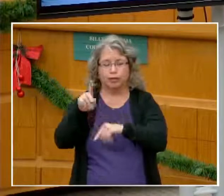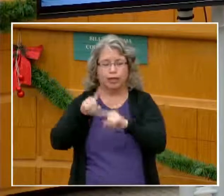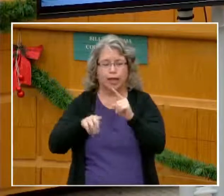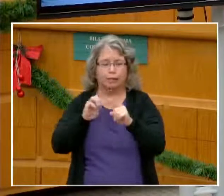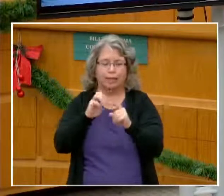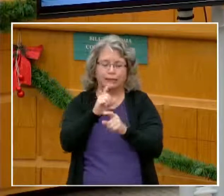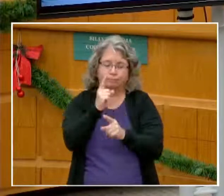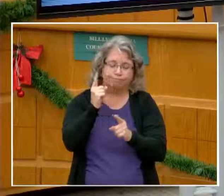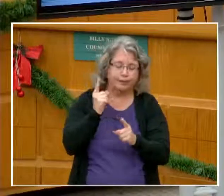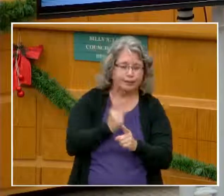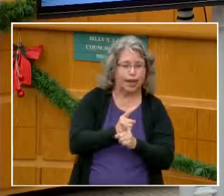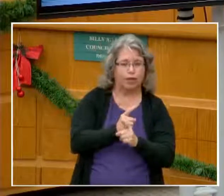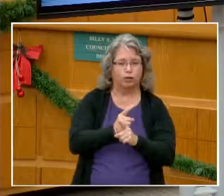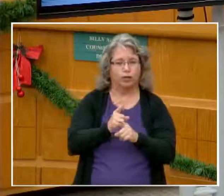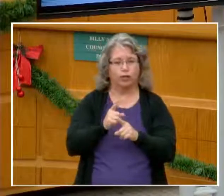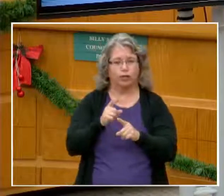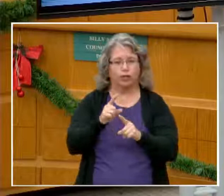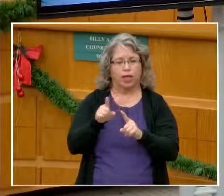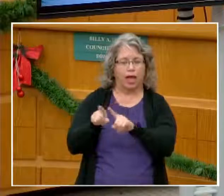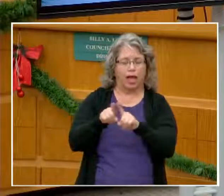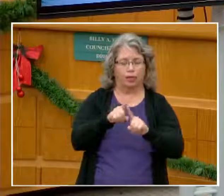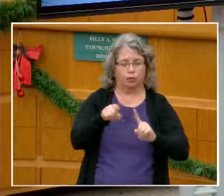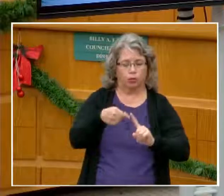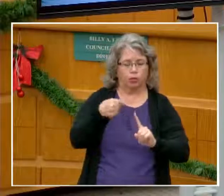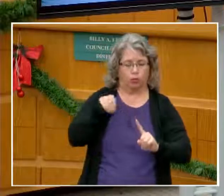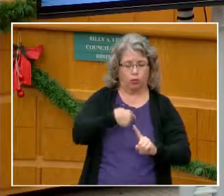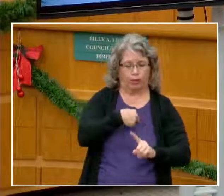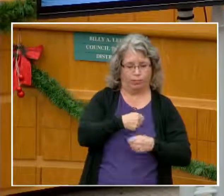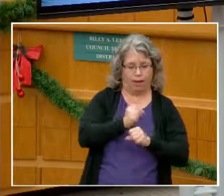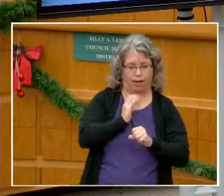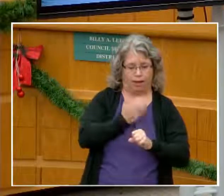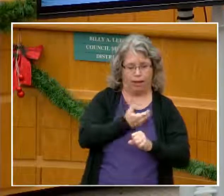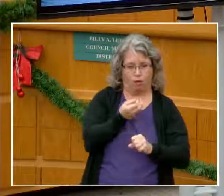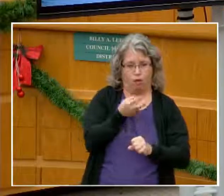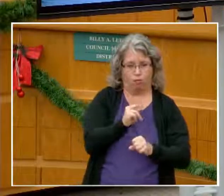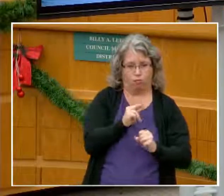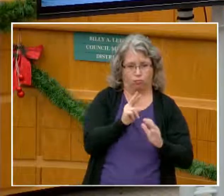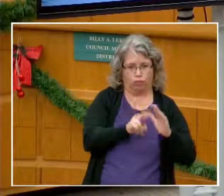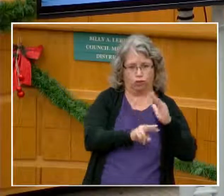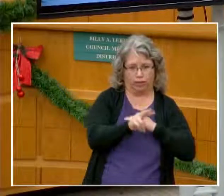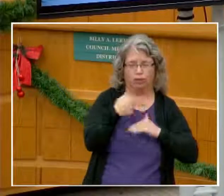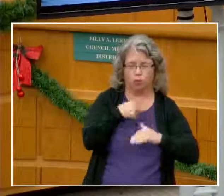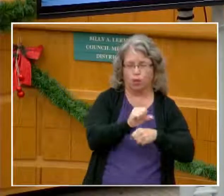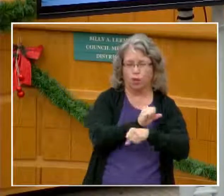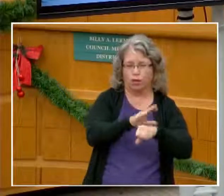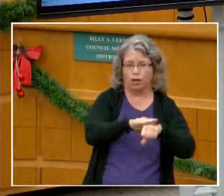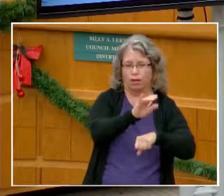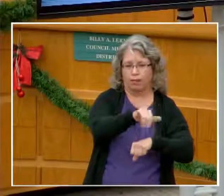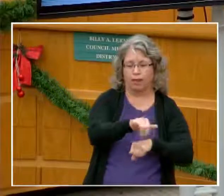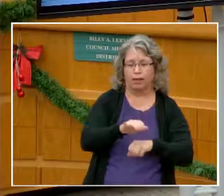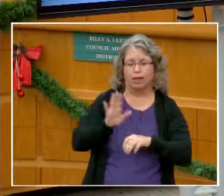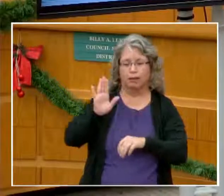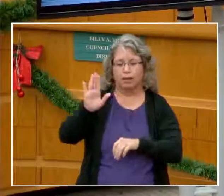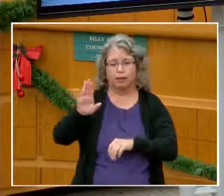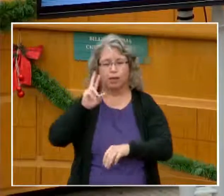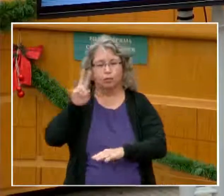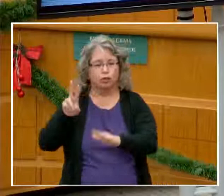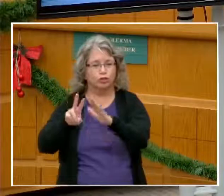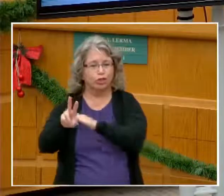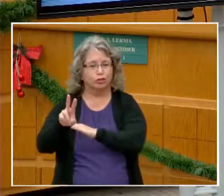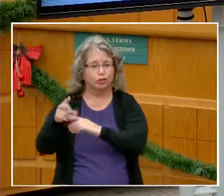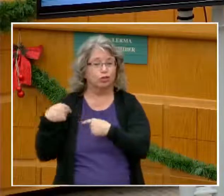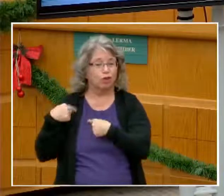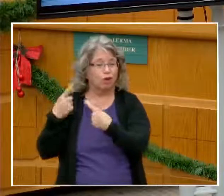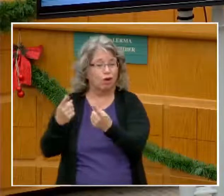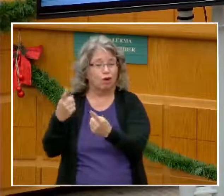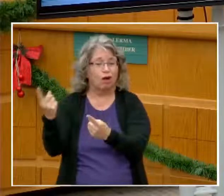our own projections, which we're working towards. And I will say that their projections have always been low. In all the